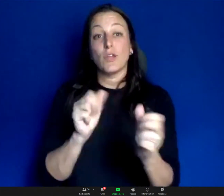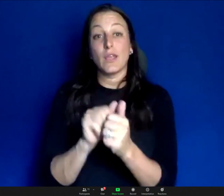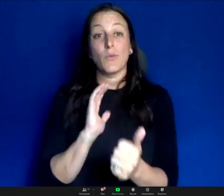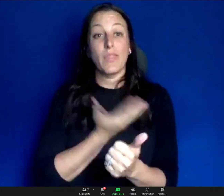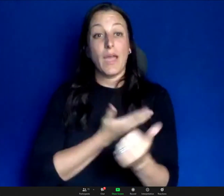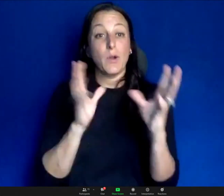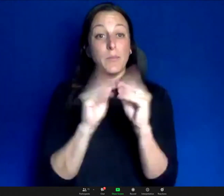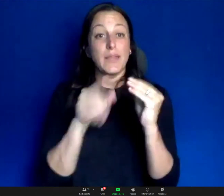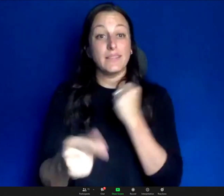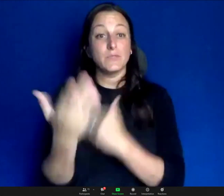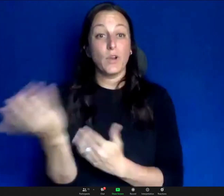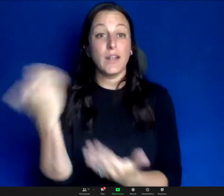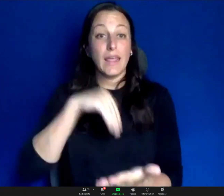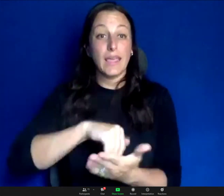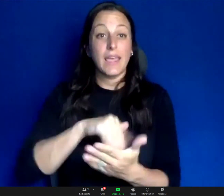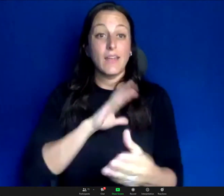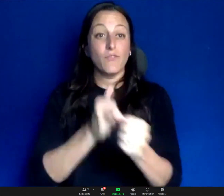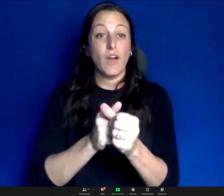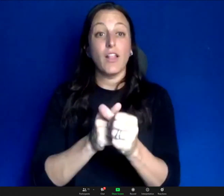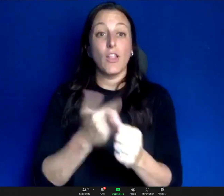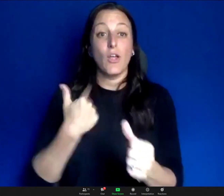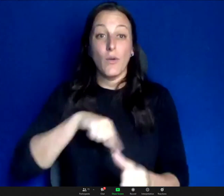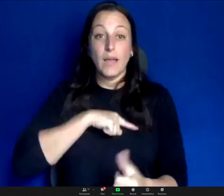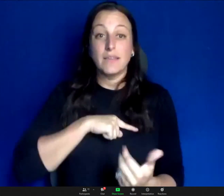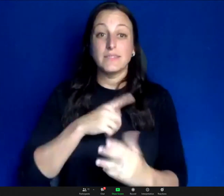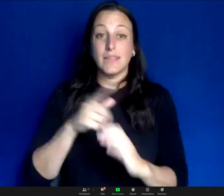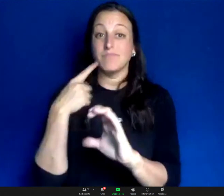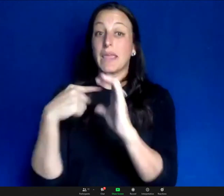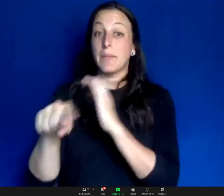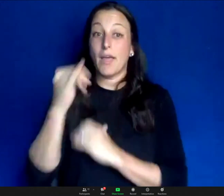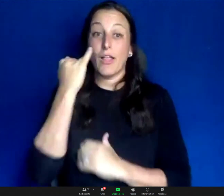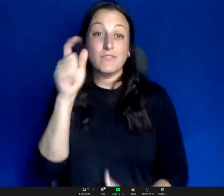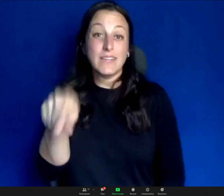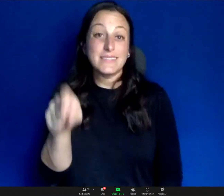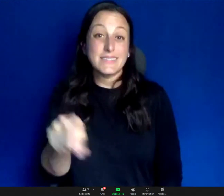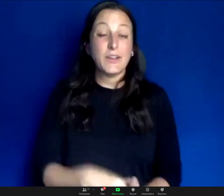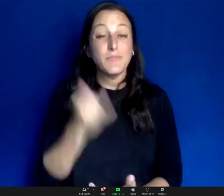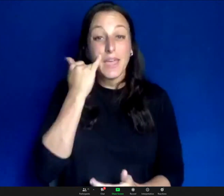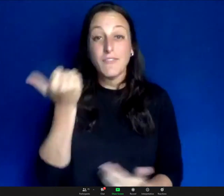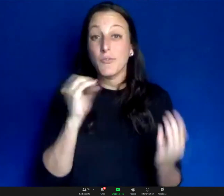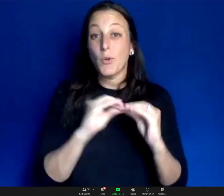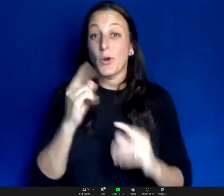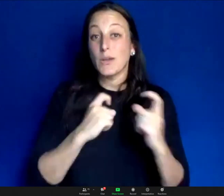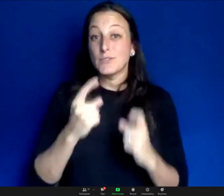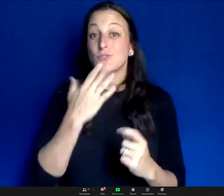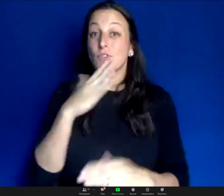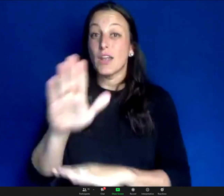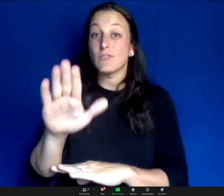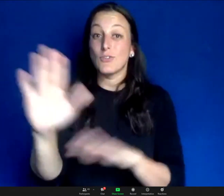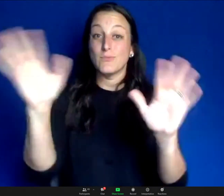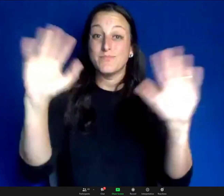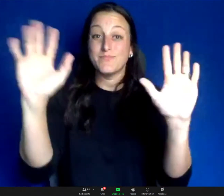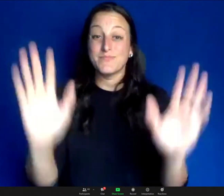And again, follow up with us at media_info@state.co.us if you have any other questions. Have a good afternoon.